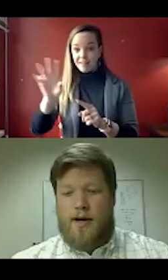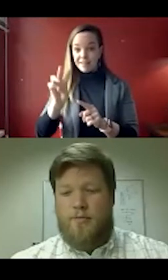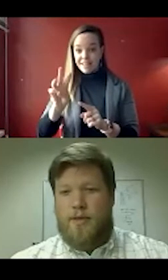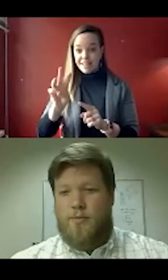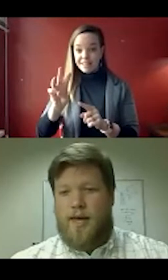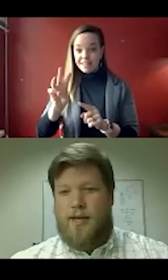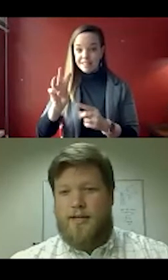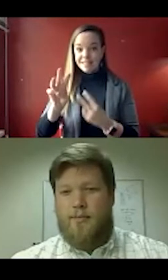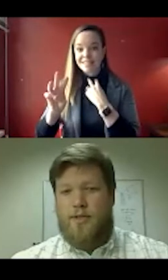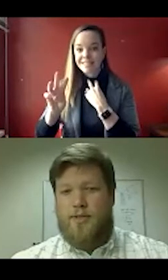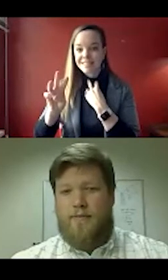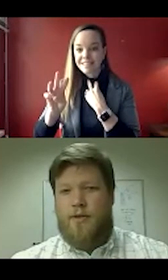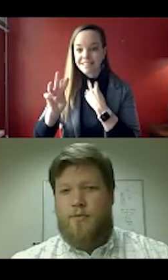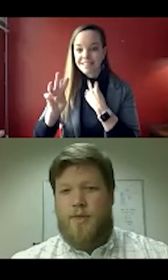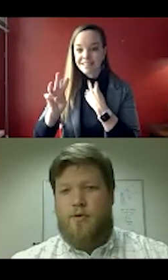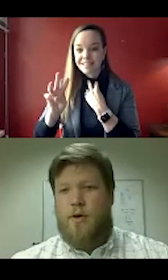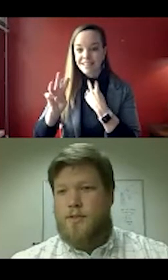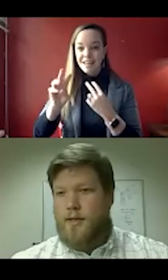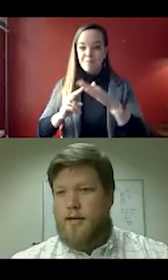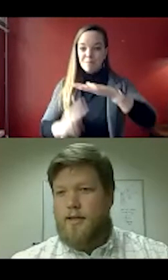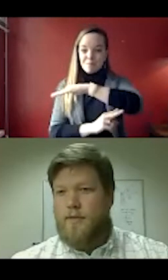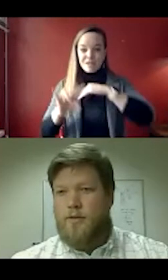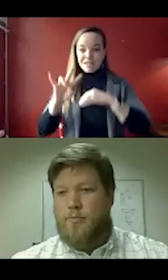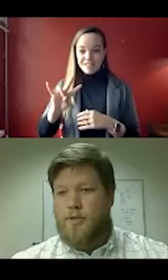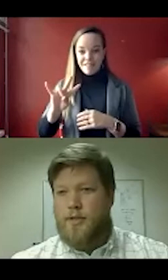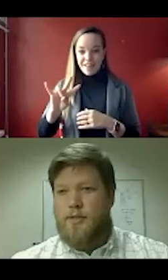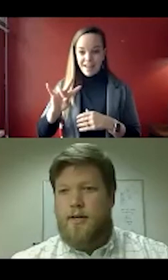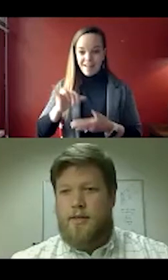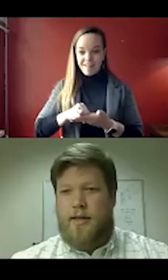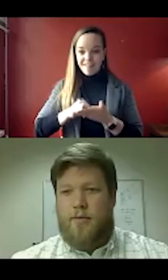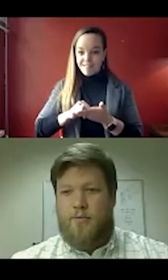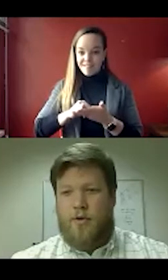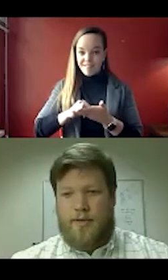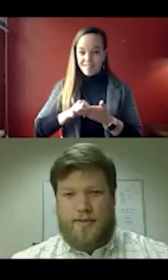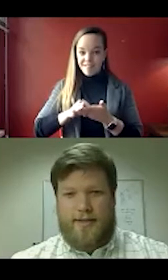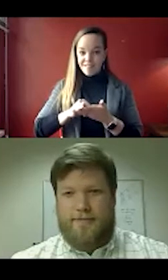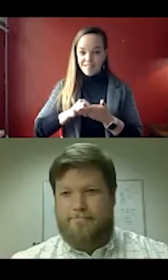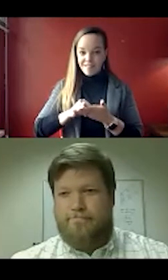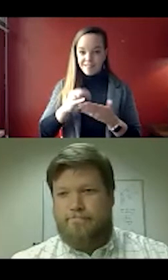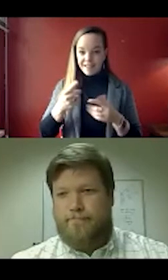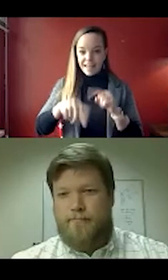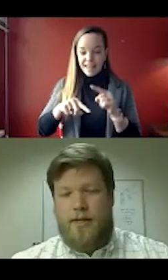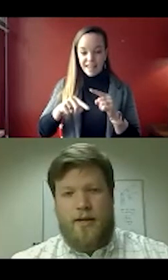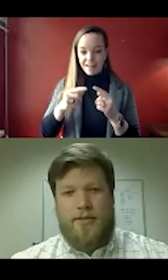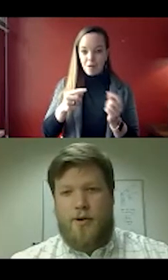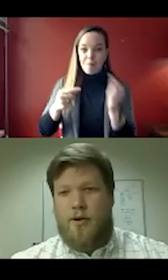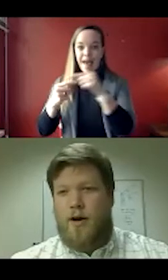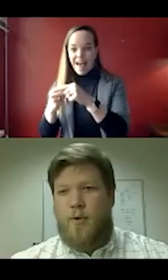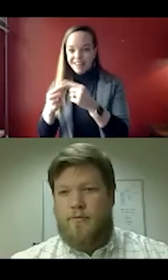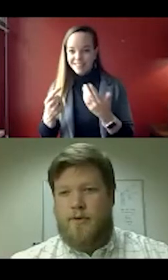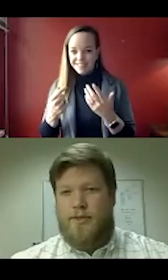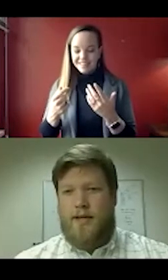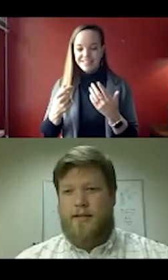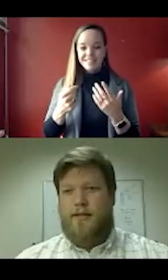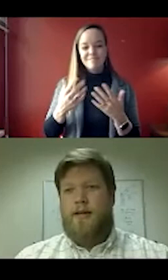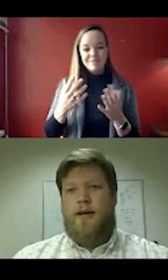stuck now because we can't get to bridge 7 without crossing any of the other bridges that we've already seen. And so I'll wait